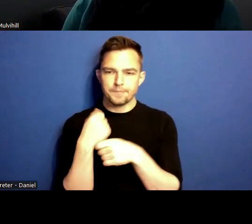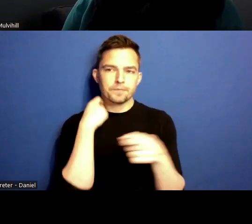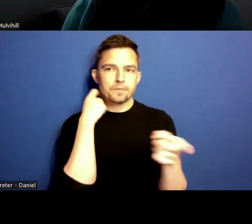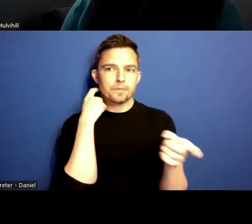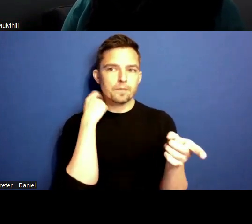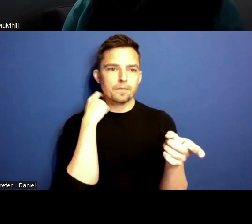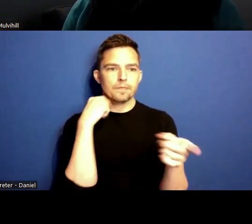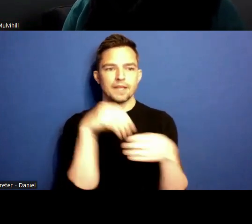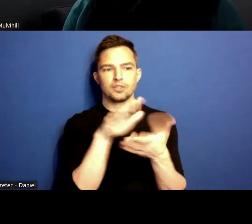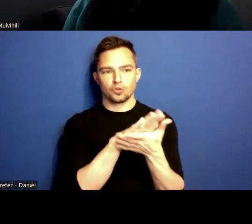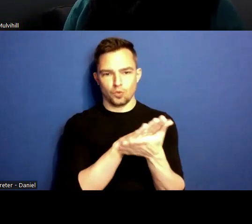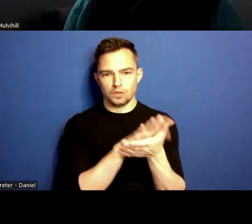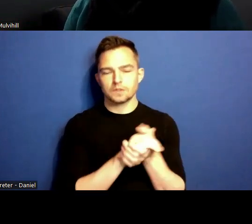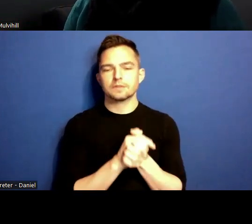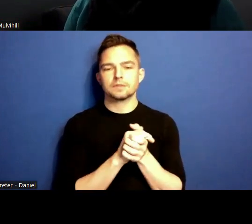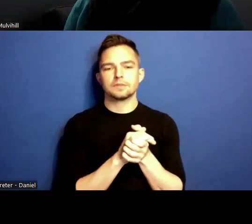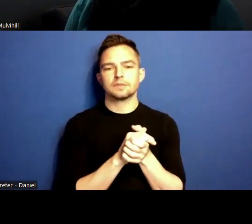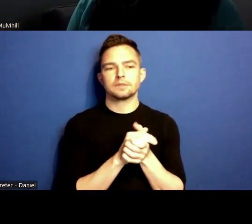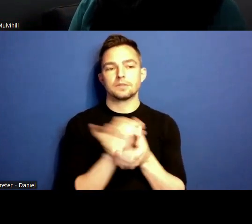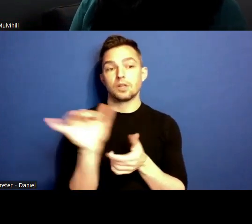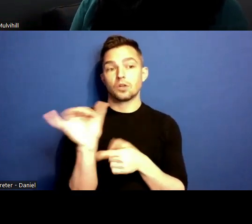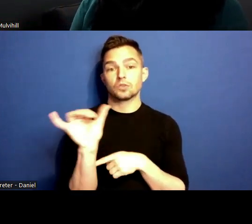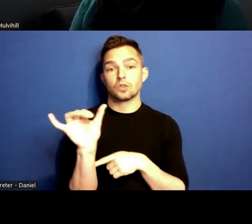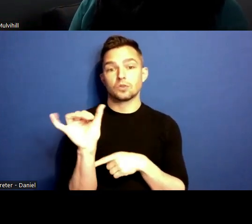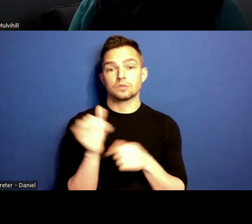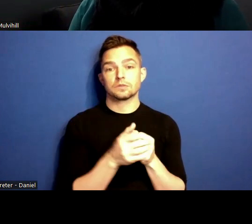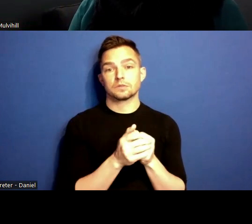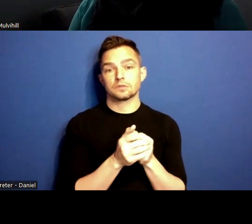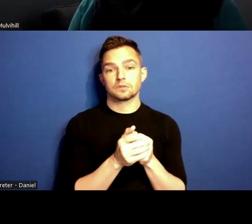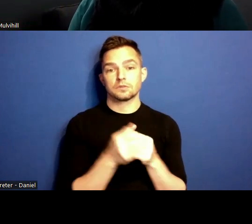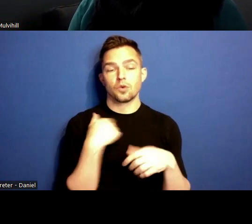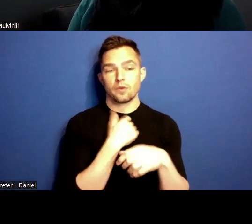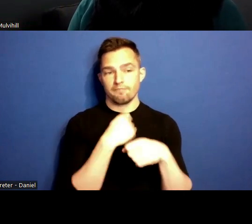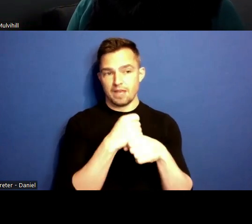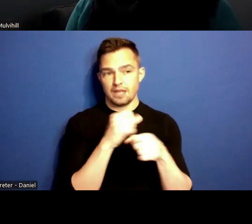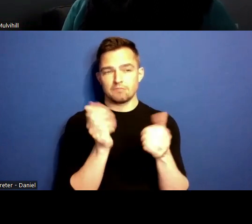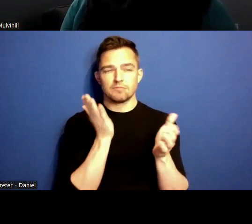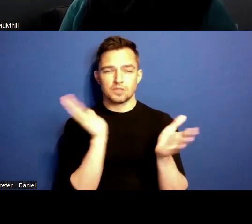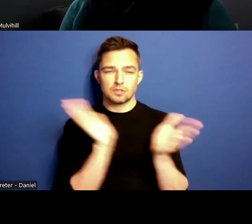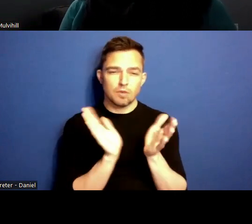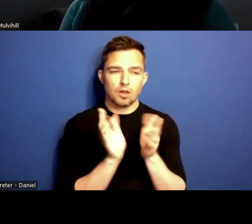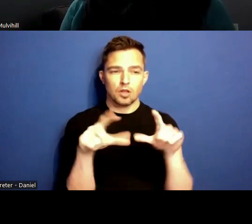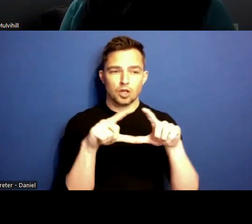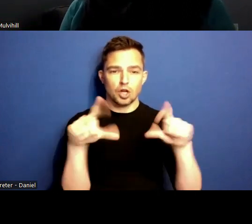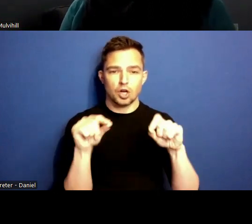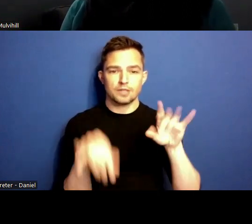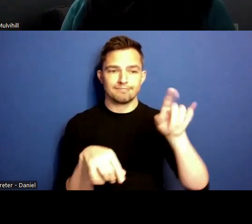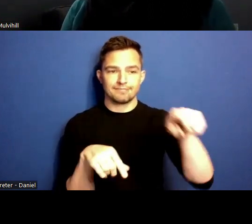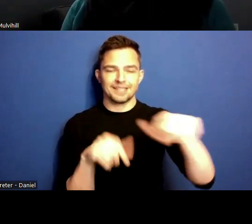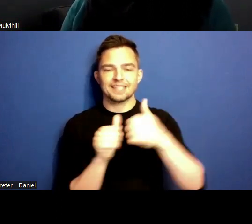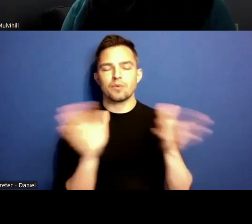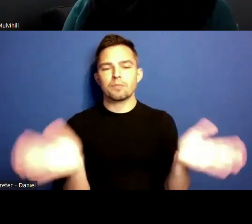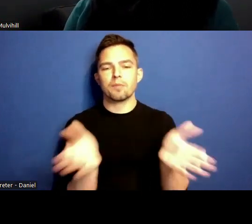in schools. We also have created these small little cards, and that's how we promote most